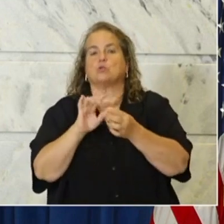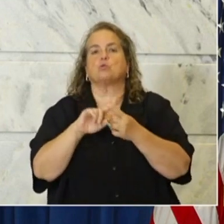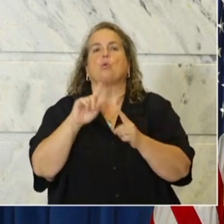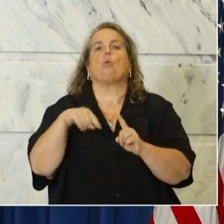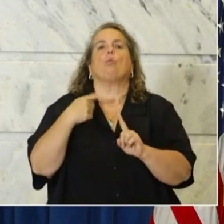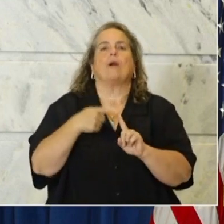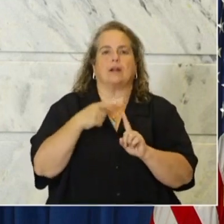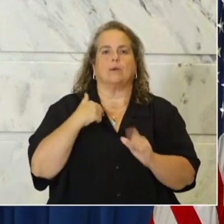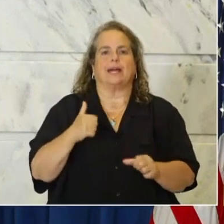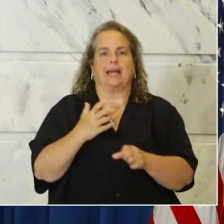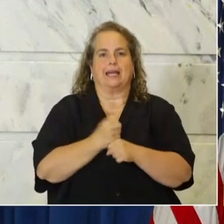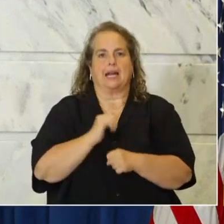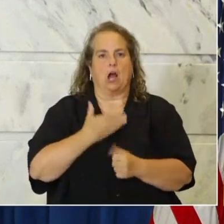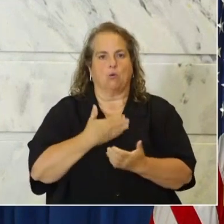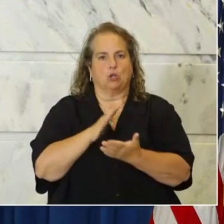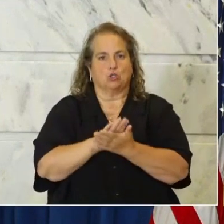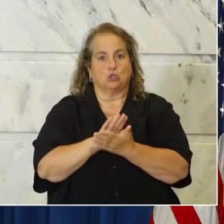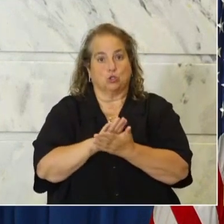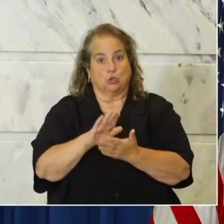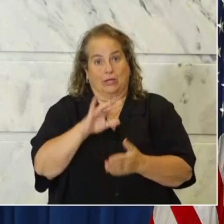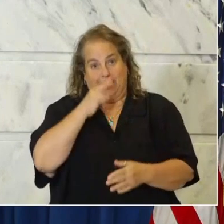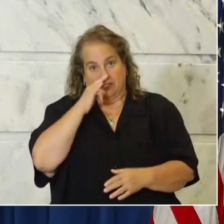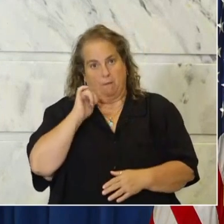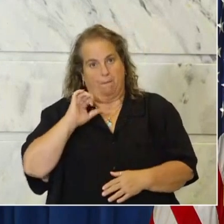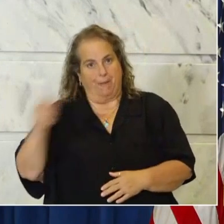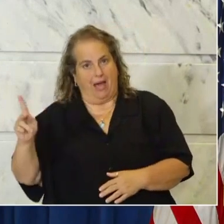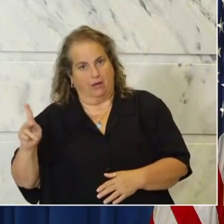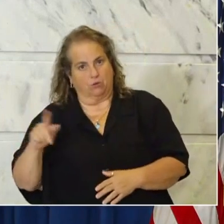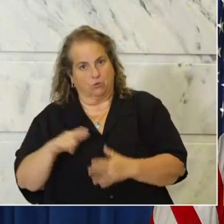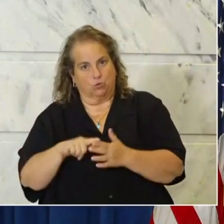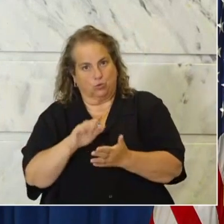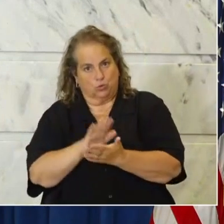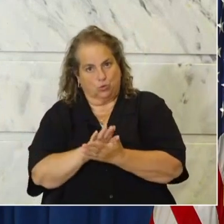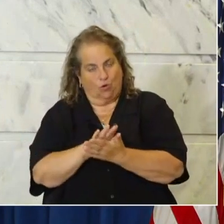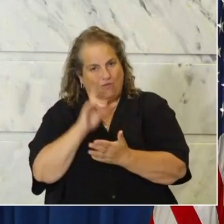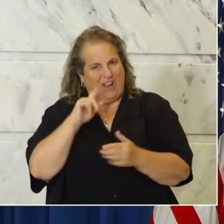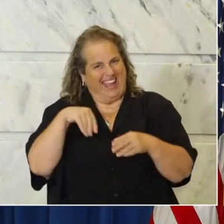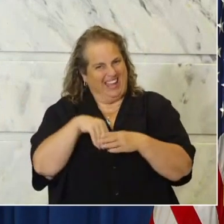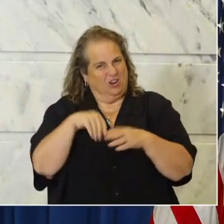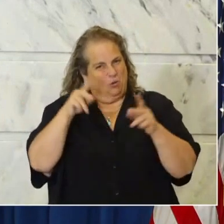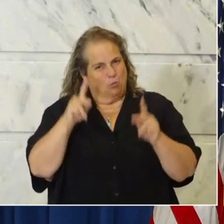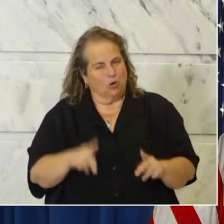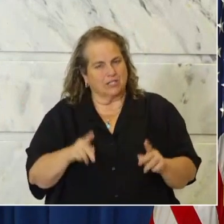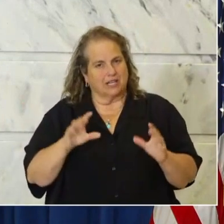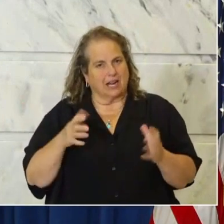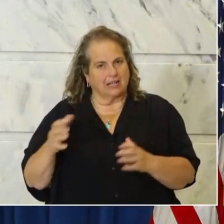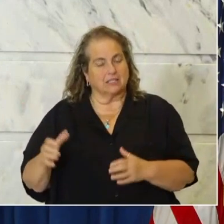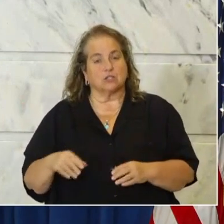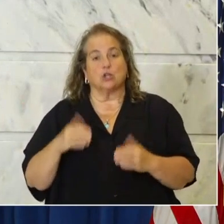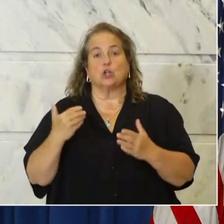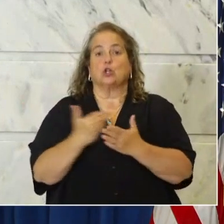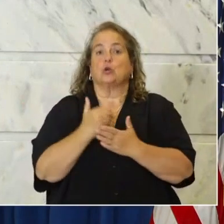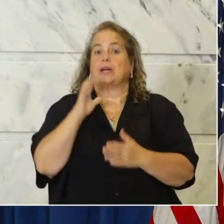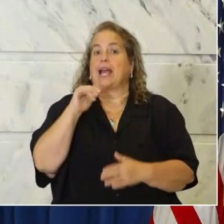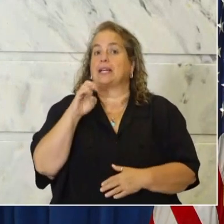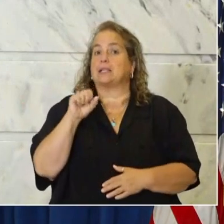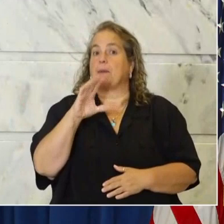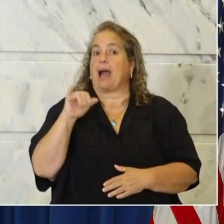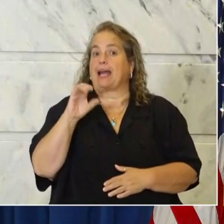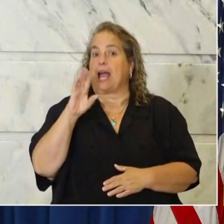get our kids back in school for in-person classes. New cases by county: